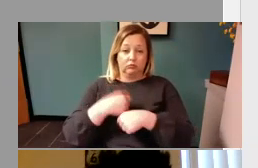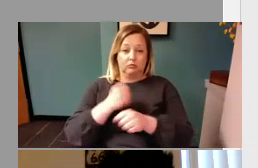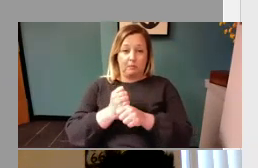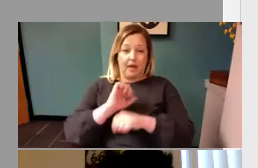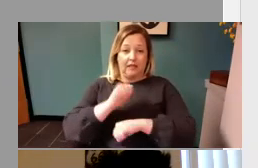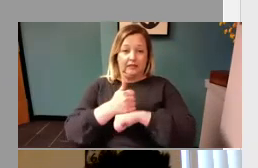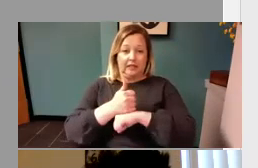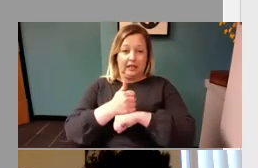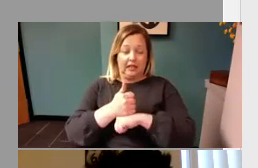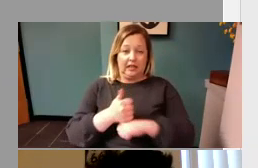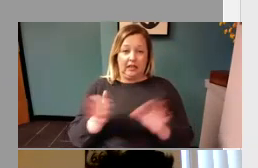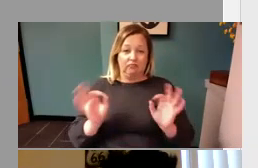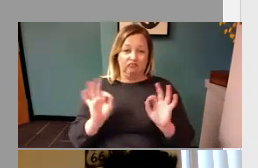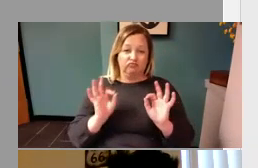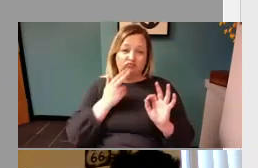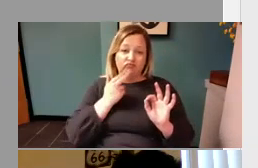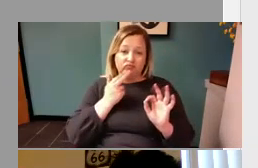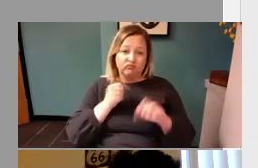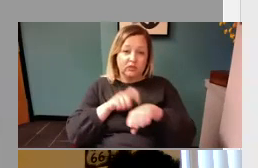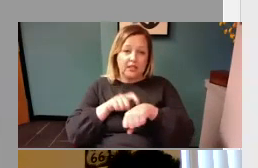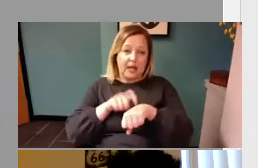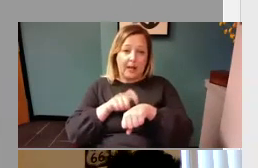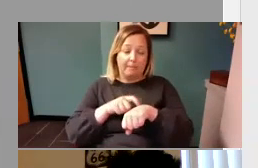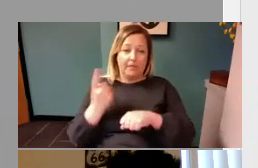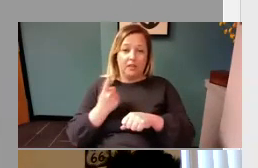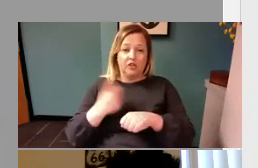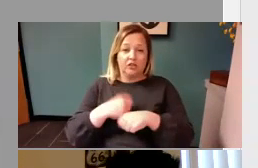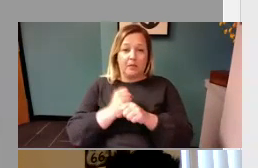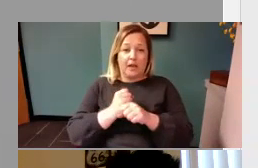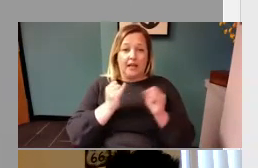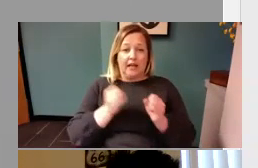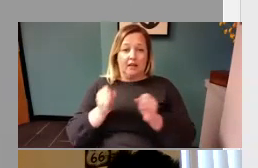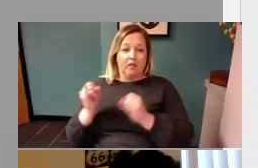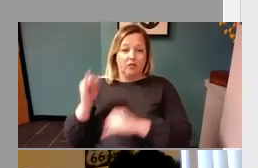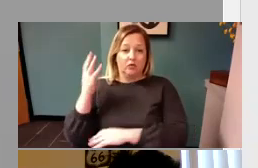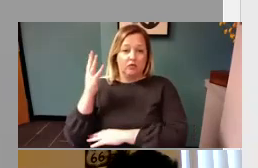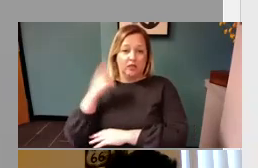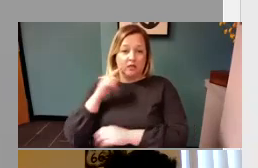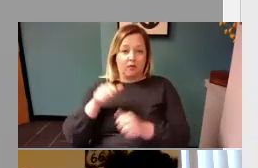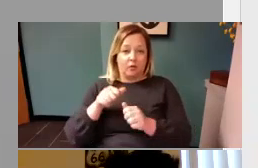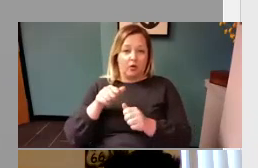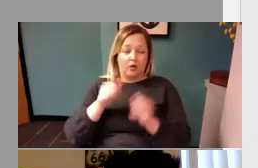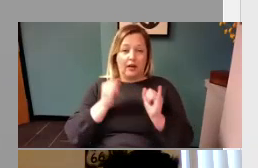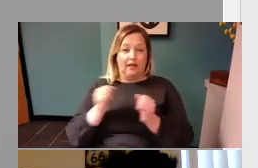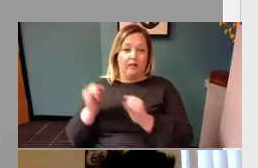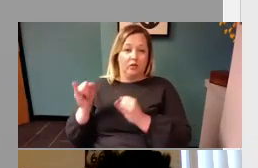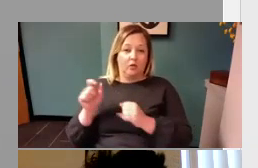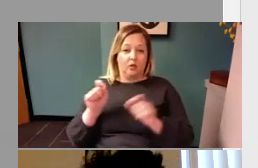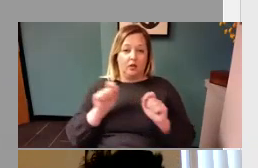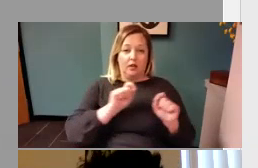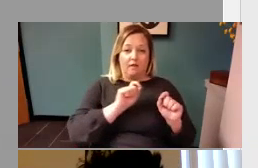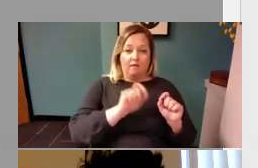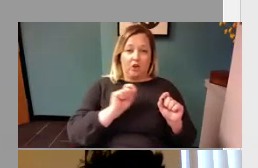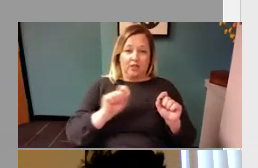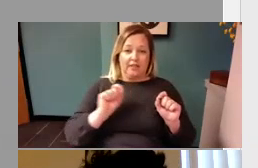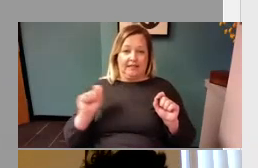take that much time. That was just creating individual trees for individual vertices. And then the main two things